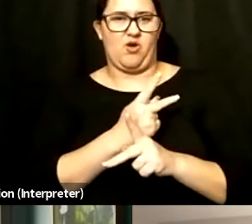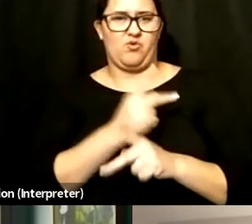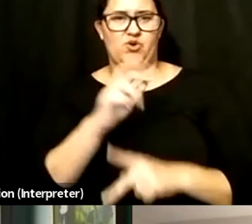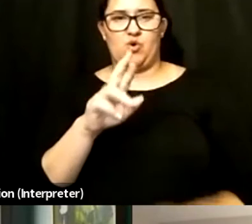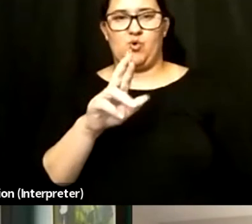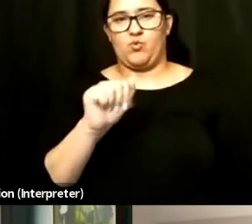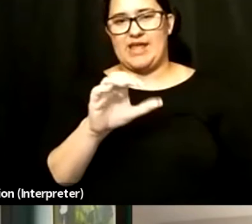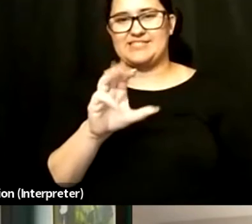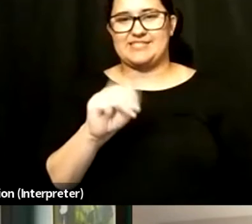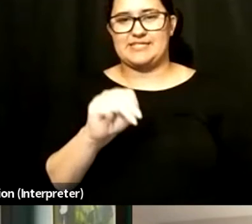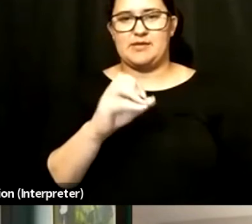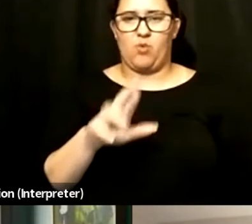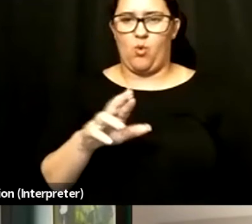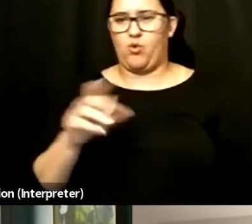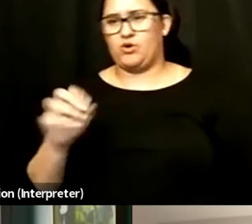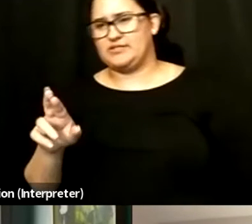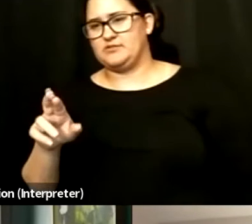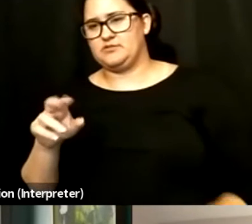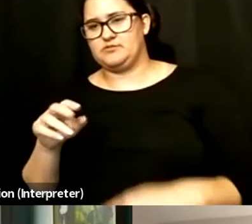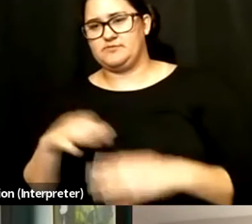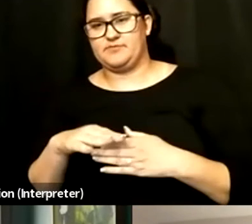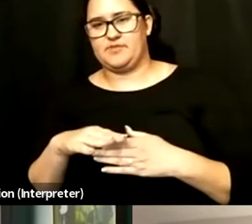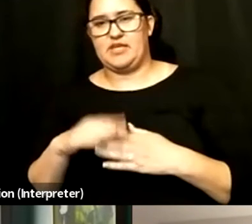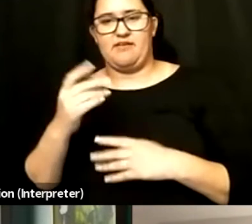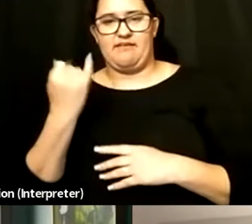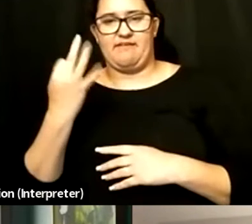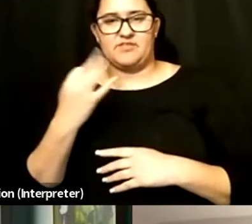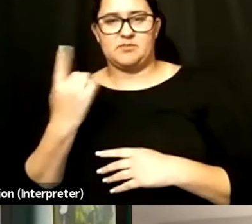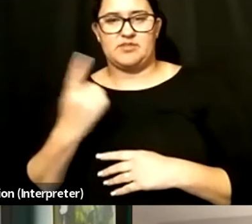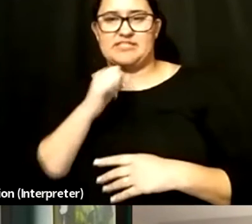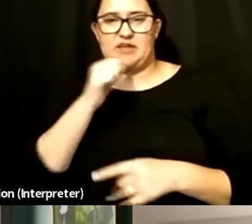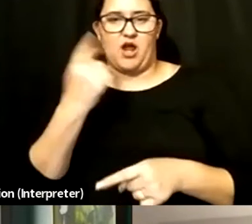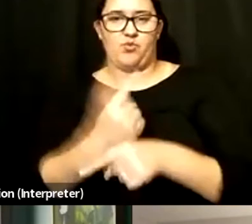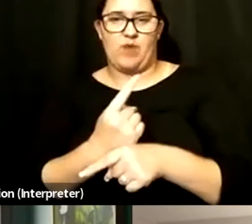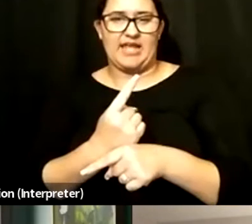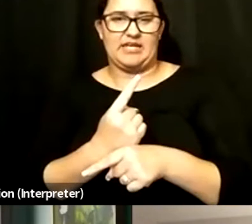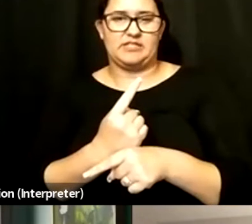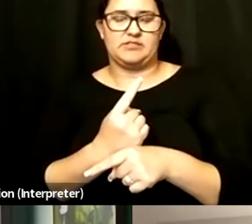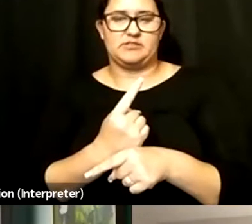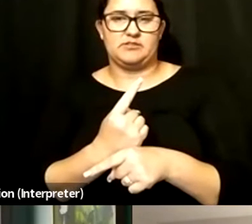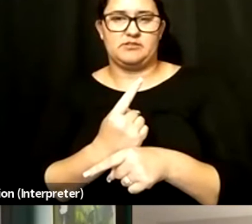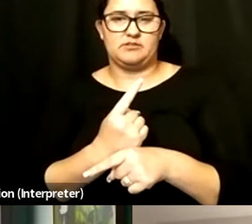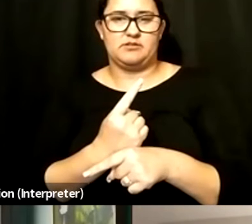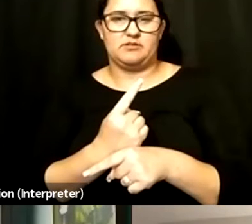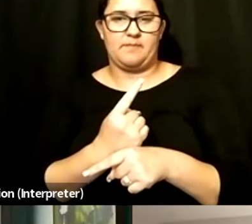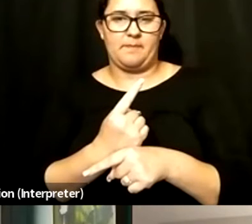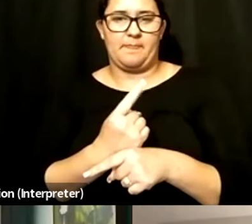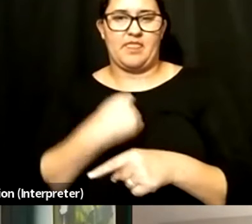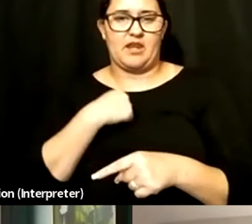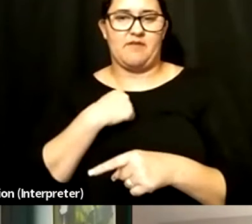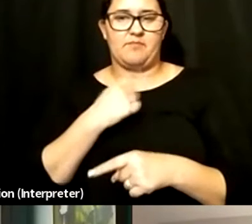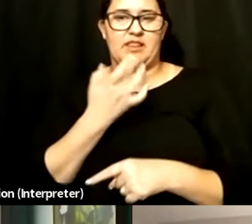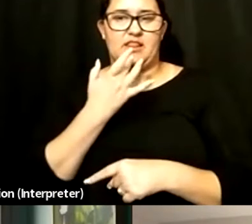just know something is not right in that situation. Um, and I've been lucky